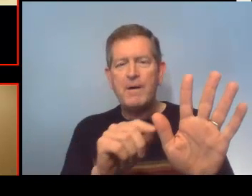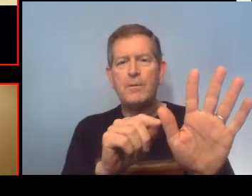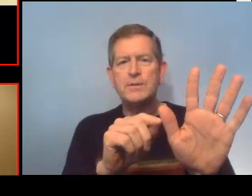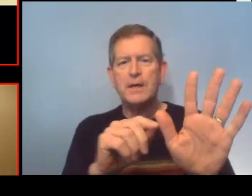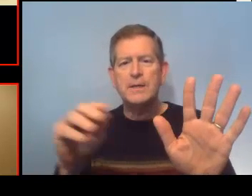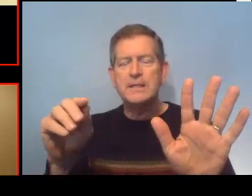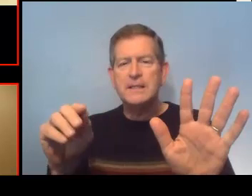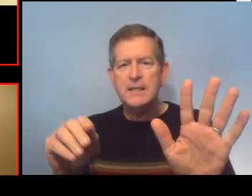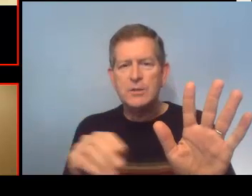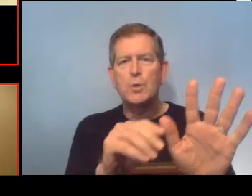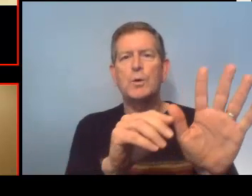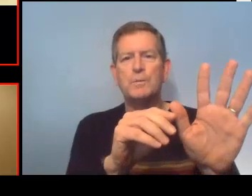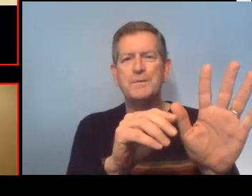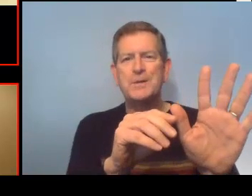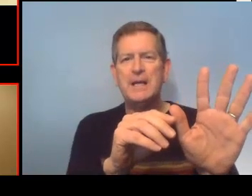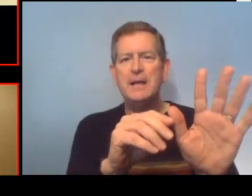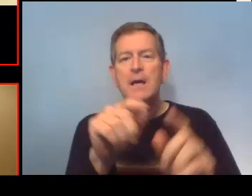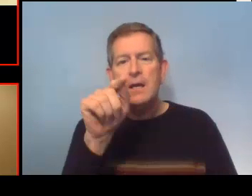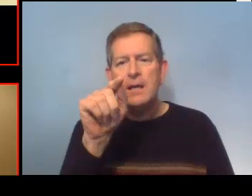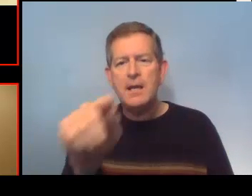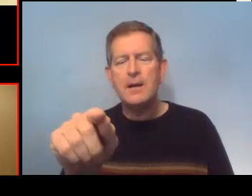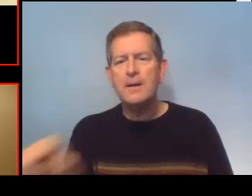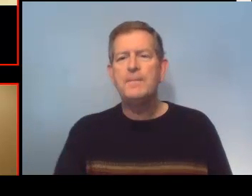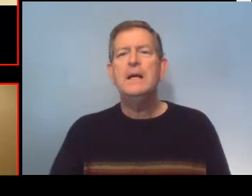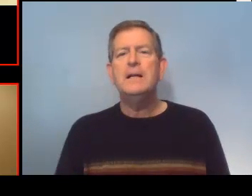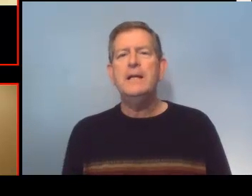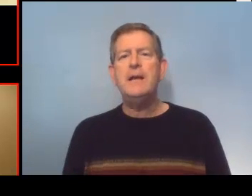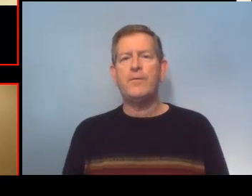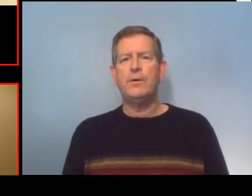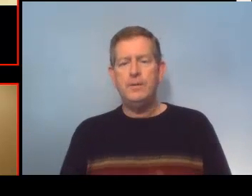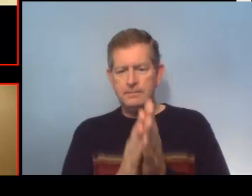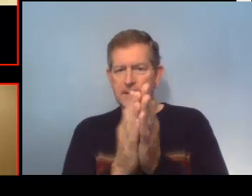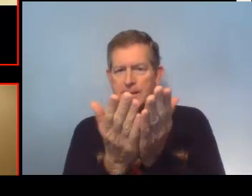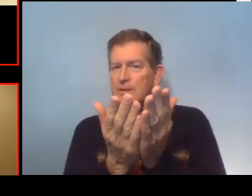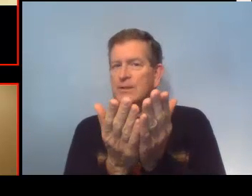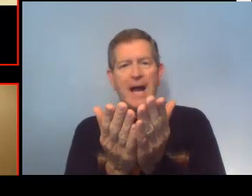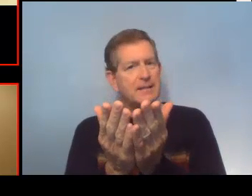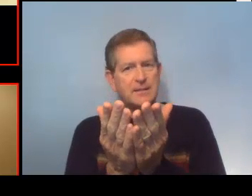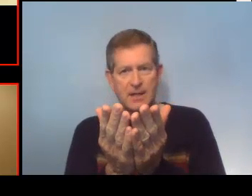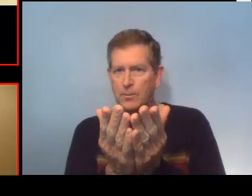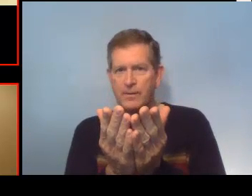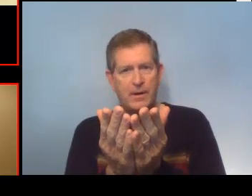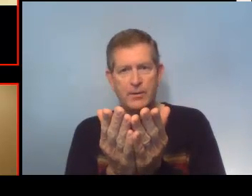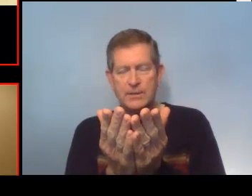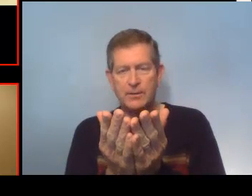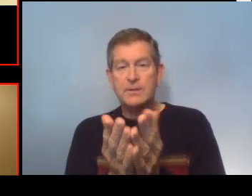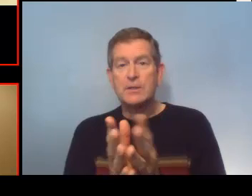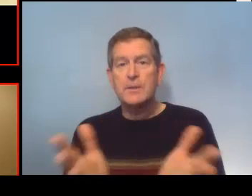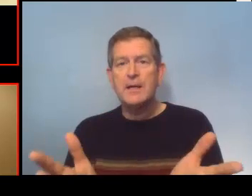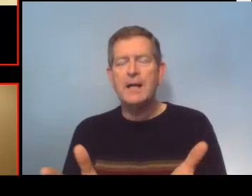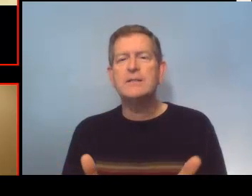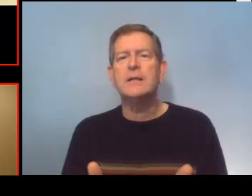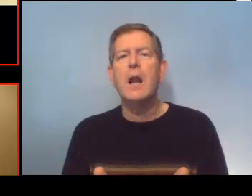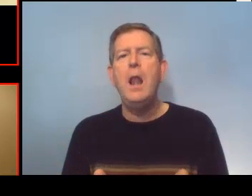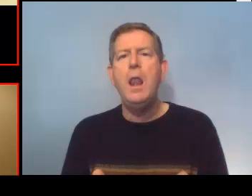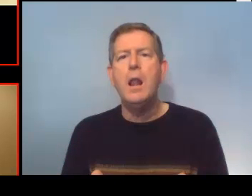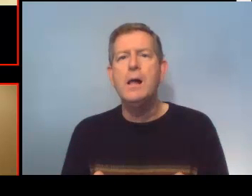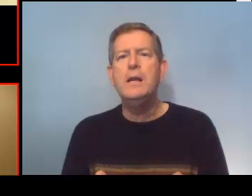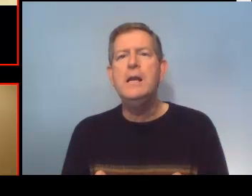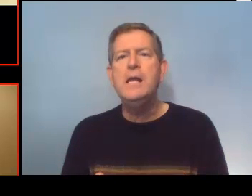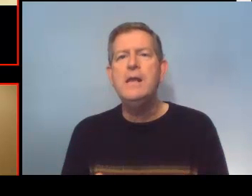it's followed by a vowel sound. It's six œufs. Okay? Here, livre does not start with a vowel sound. It starts with a